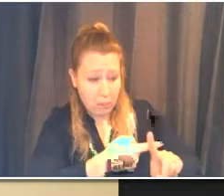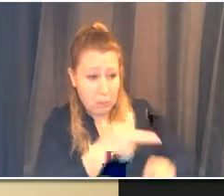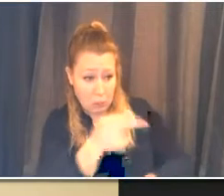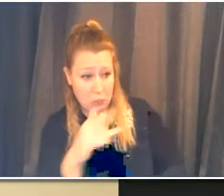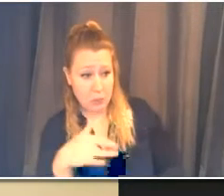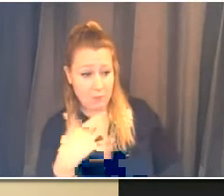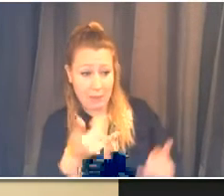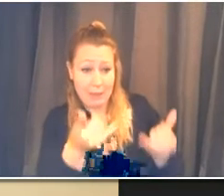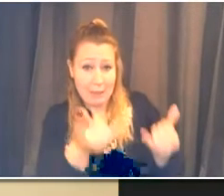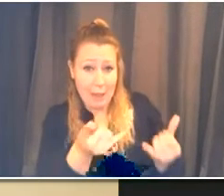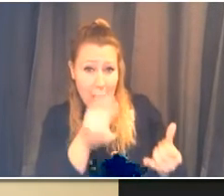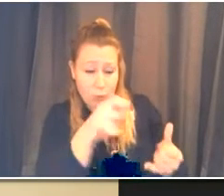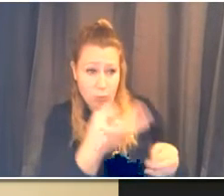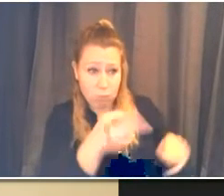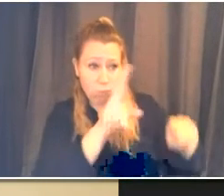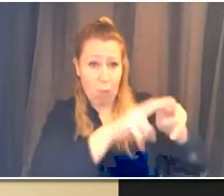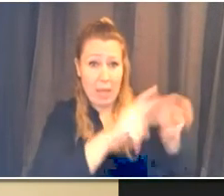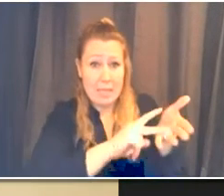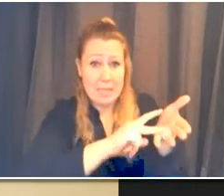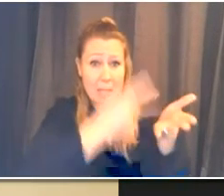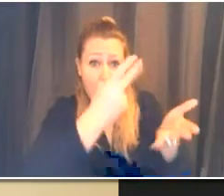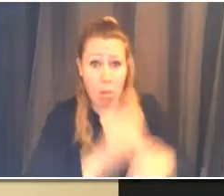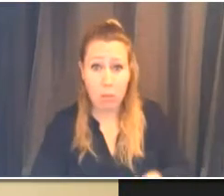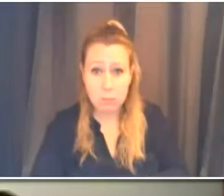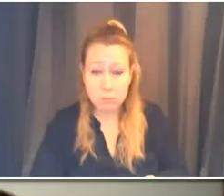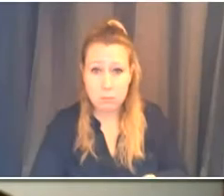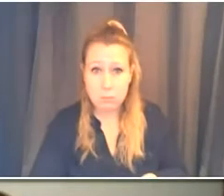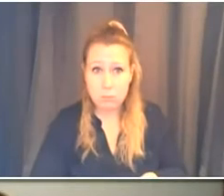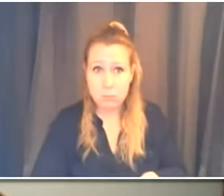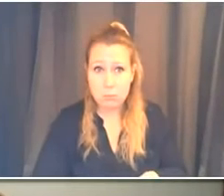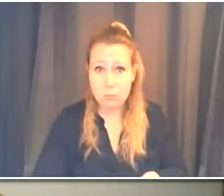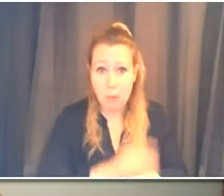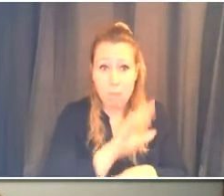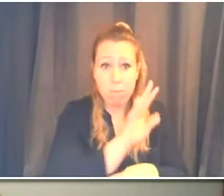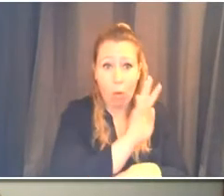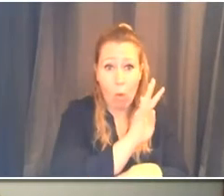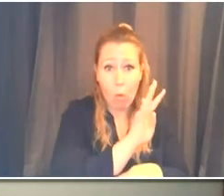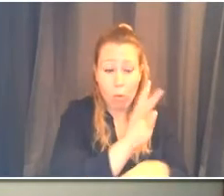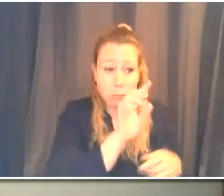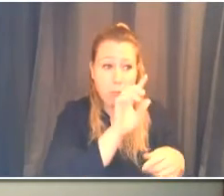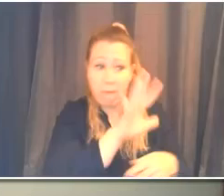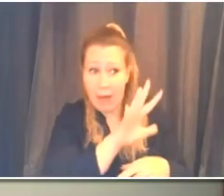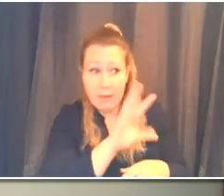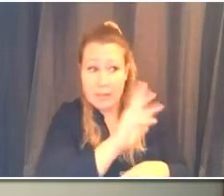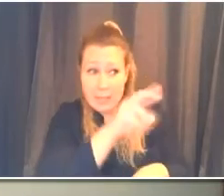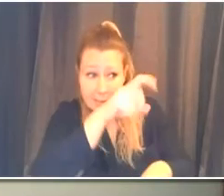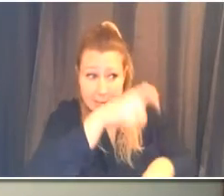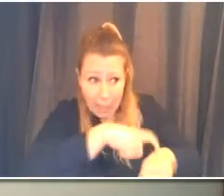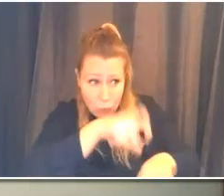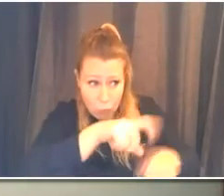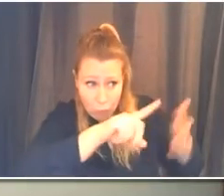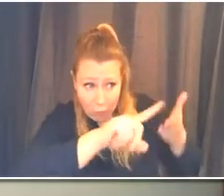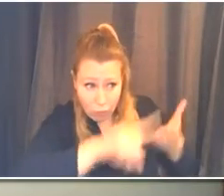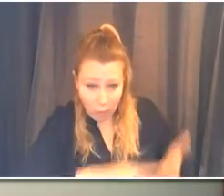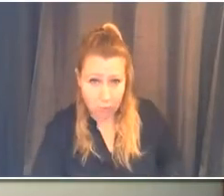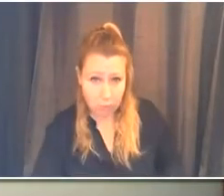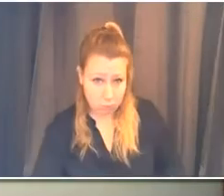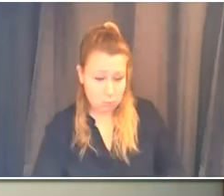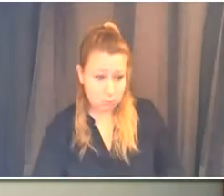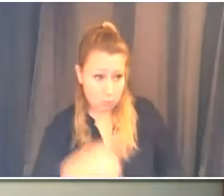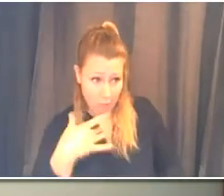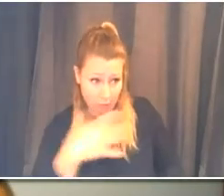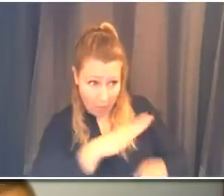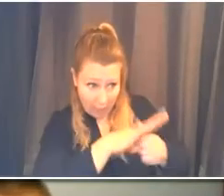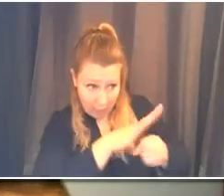their homes together with their abusers okay I'm gonna I'm going to say to you it depends on the household and what's going on in the